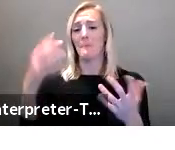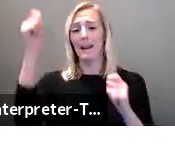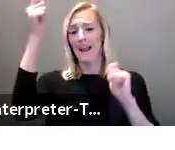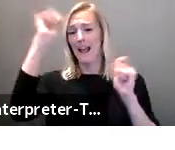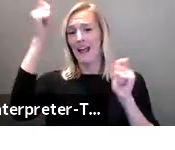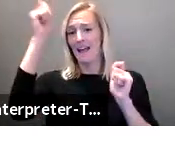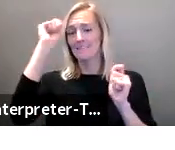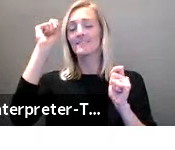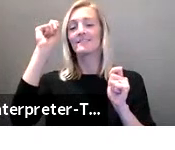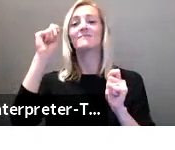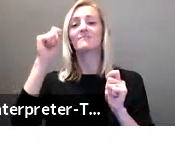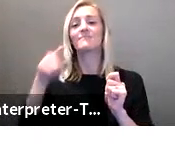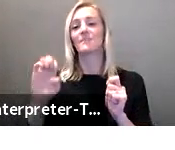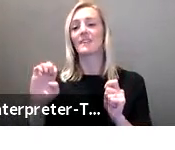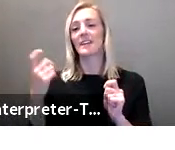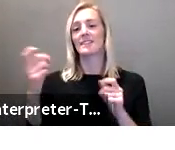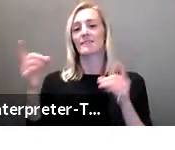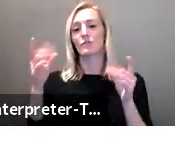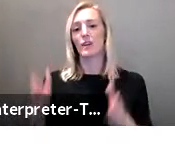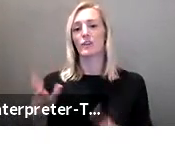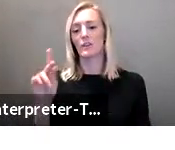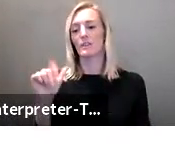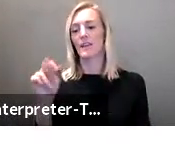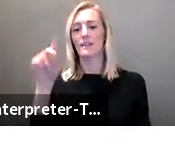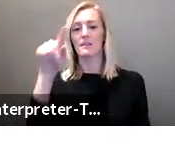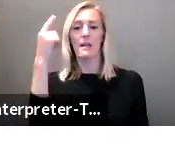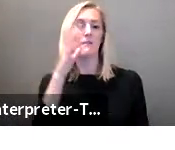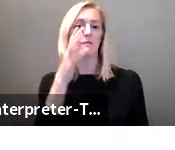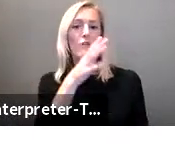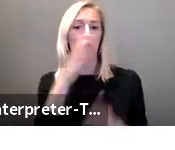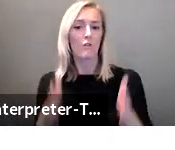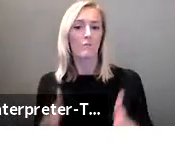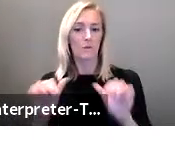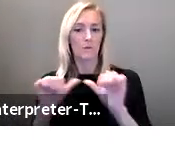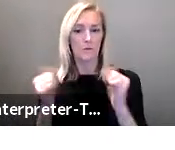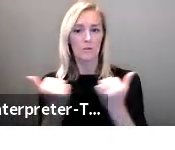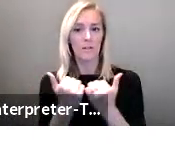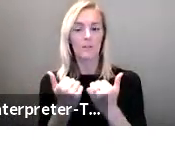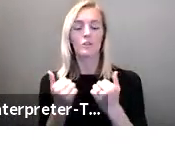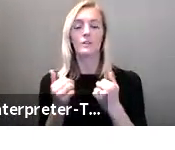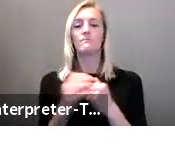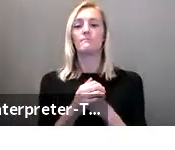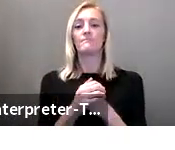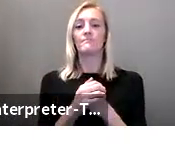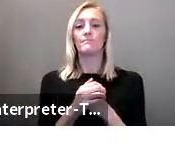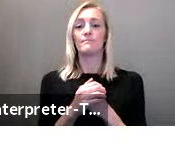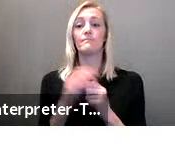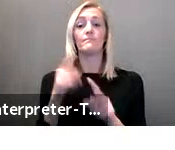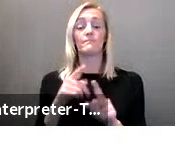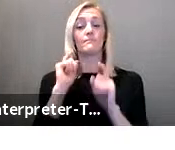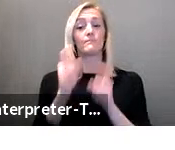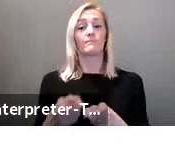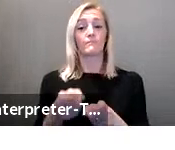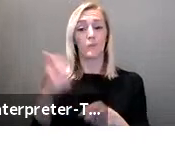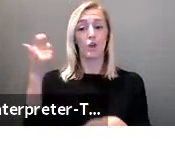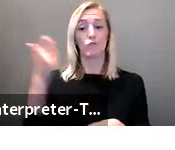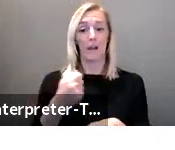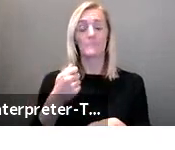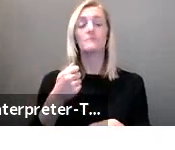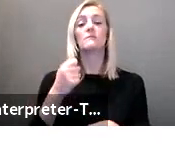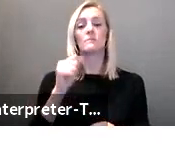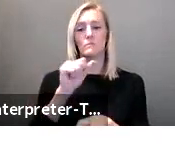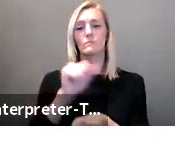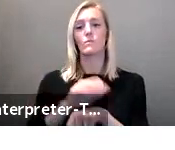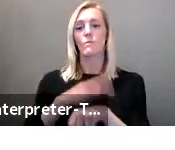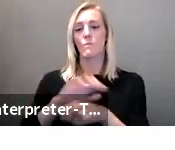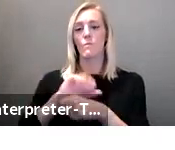also serves as the executive director of the Kansas Black Farmers Association, which was awarded a grant to work on